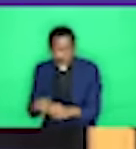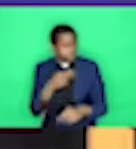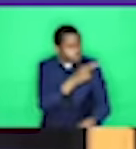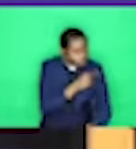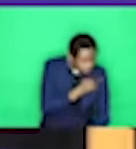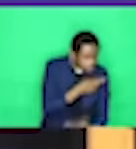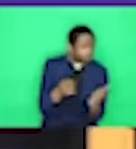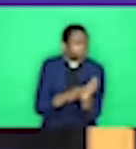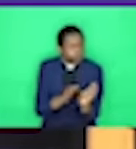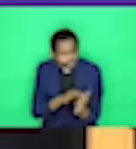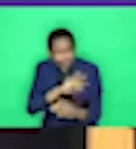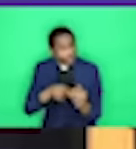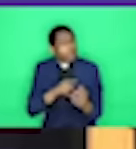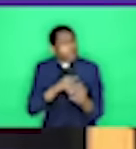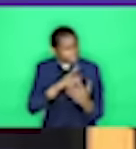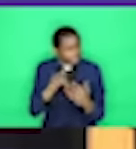the